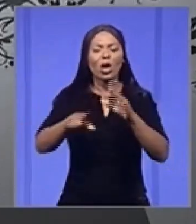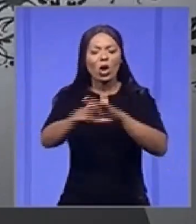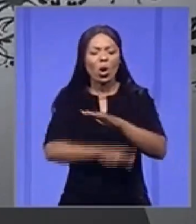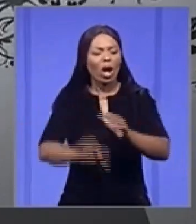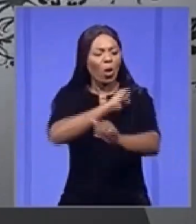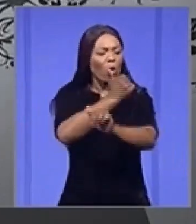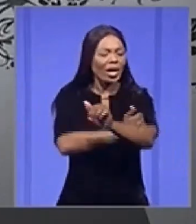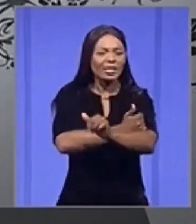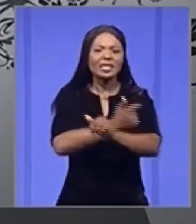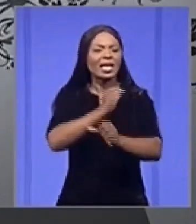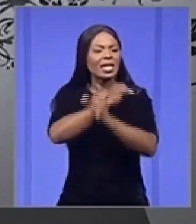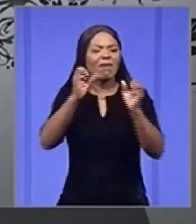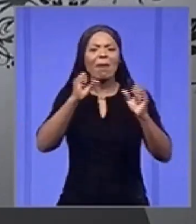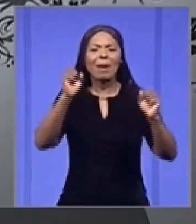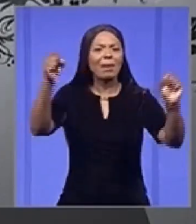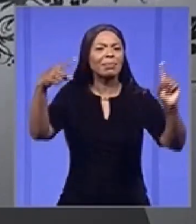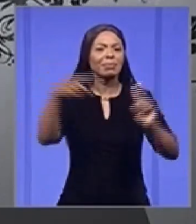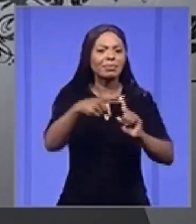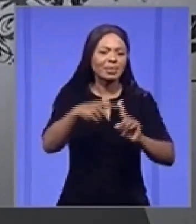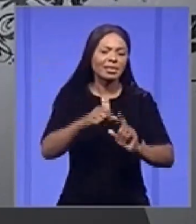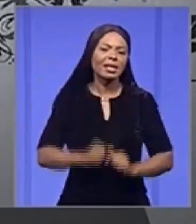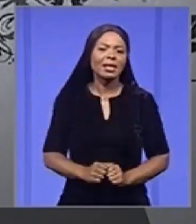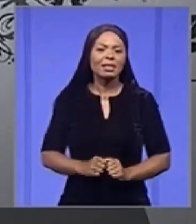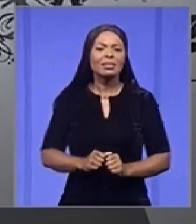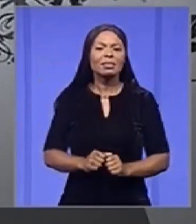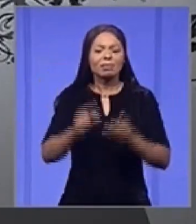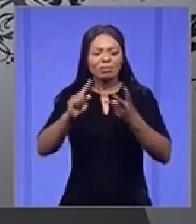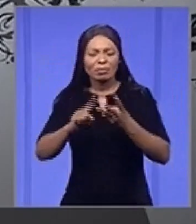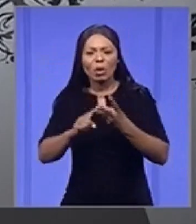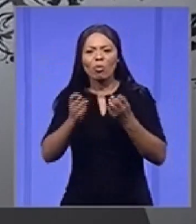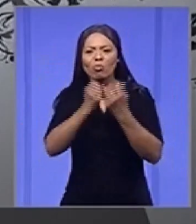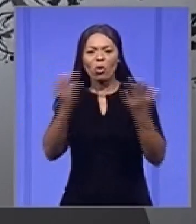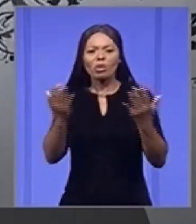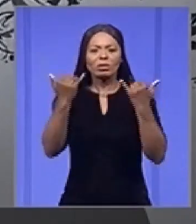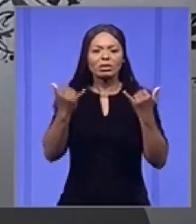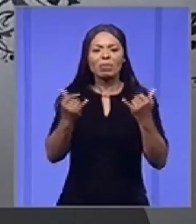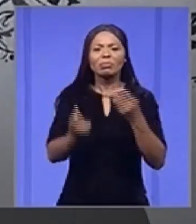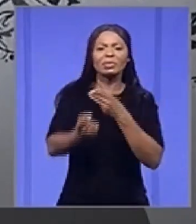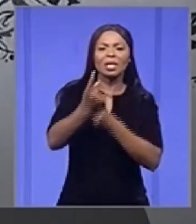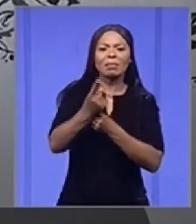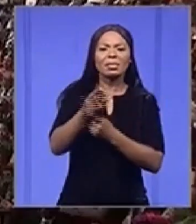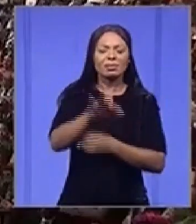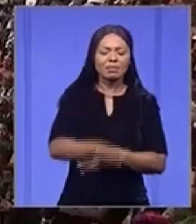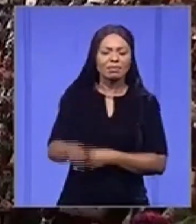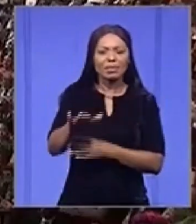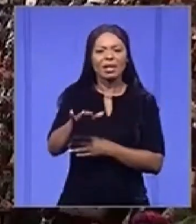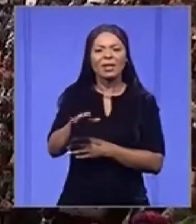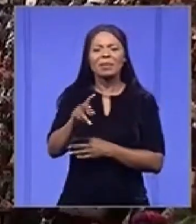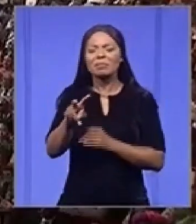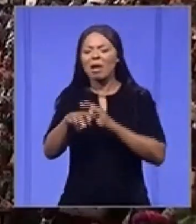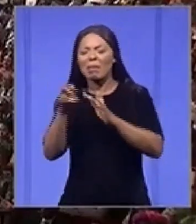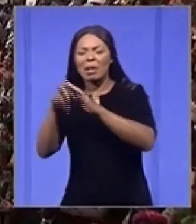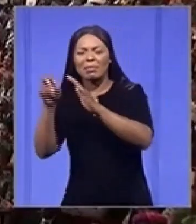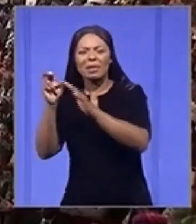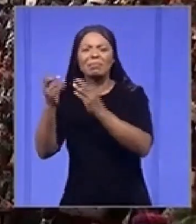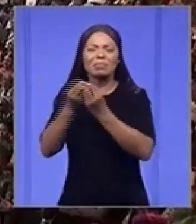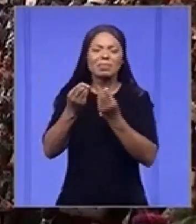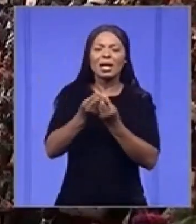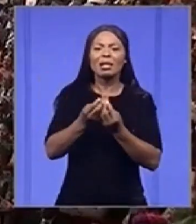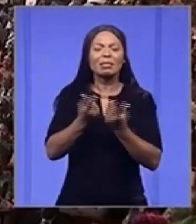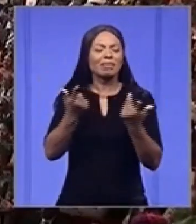There's no mention of the collapse or and the calamity happening on the fiscal accounts. Khosatu ka fa go jelengwe